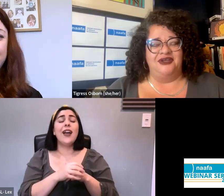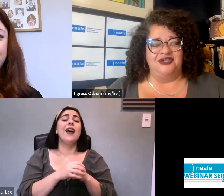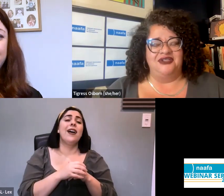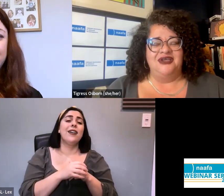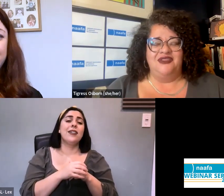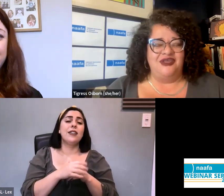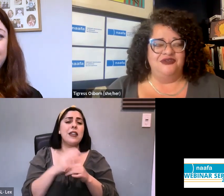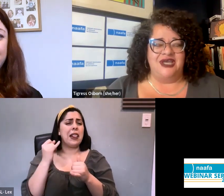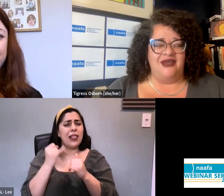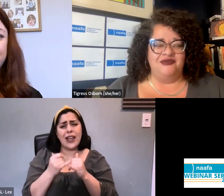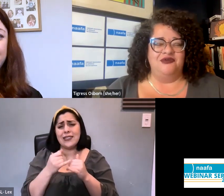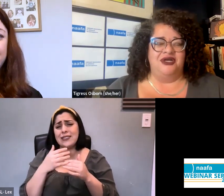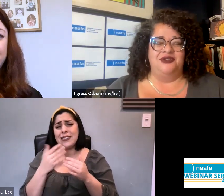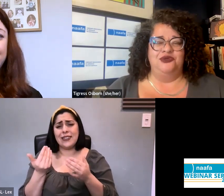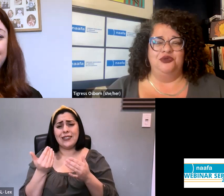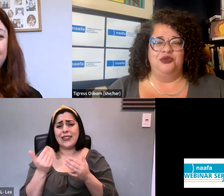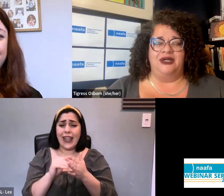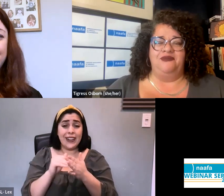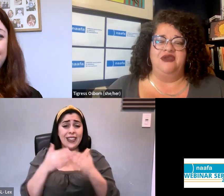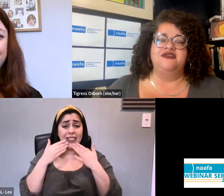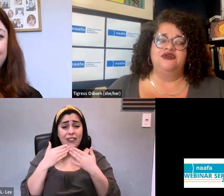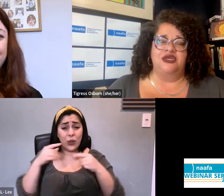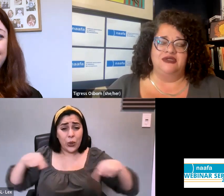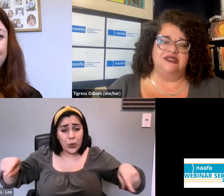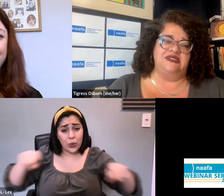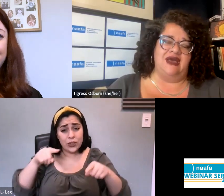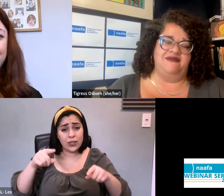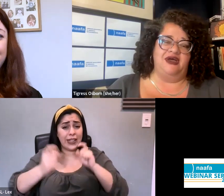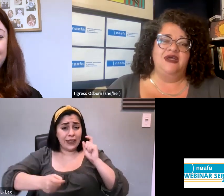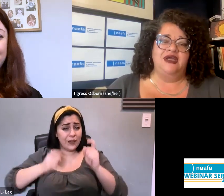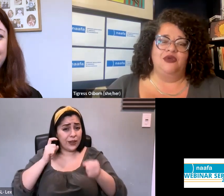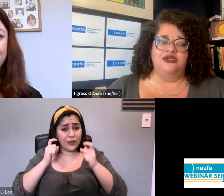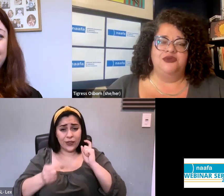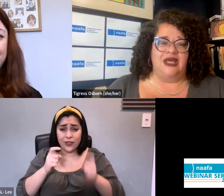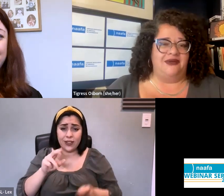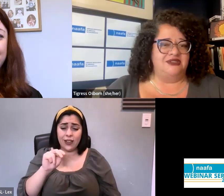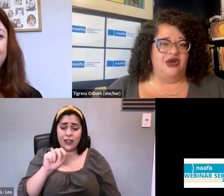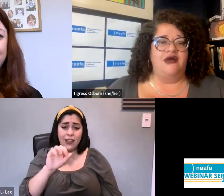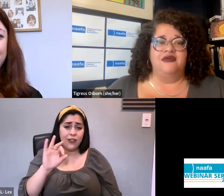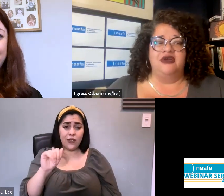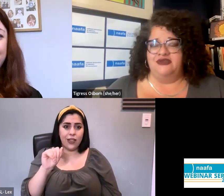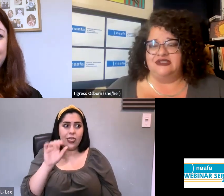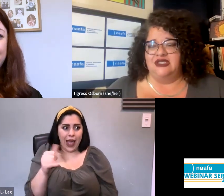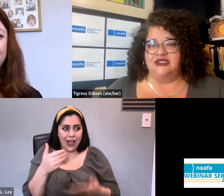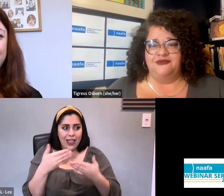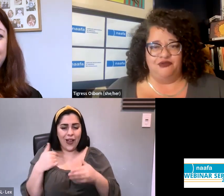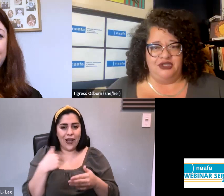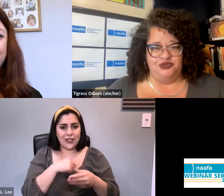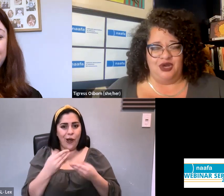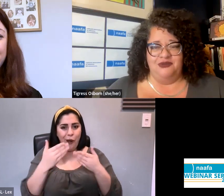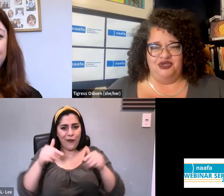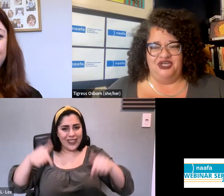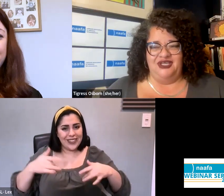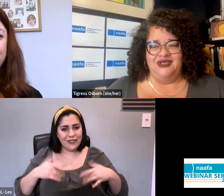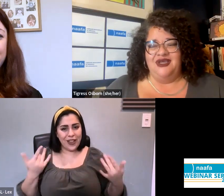a final thank you to everyone who gives so generously to NAFA in order to allow us to offer events like this free